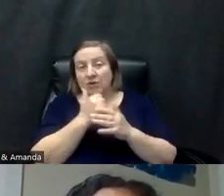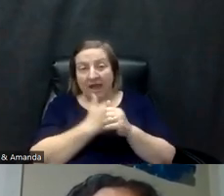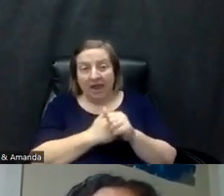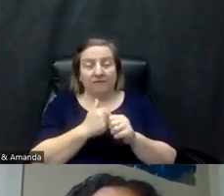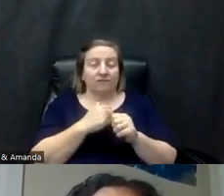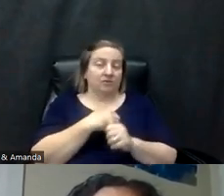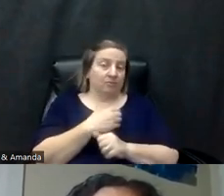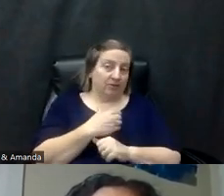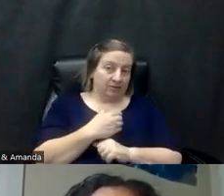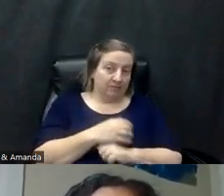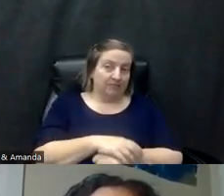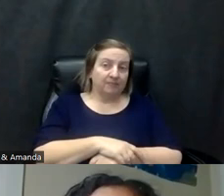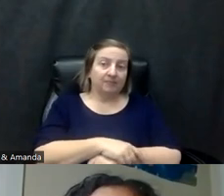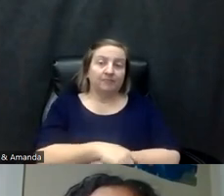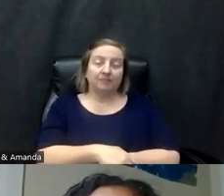complaint.